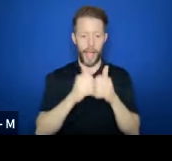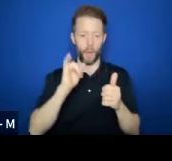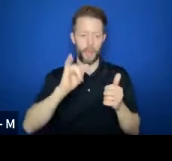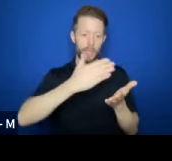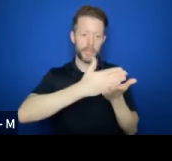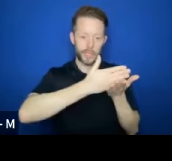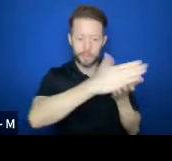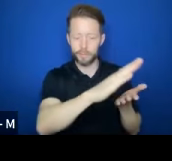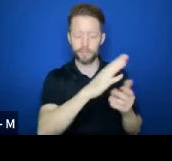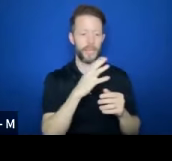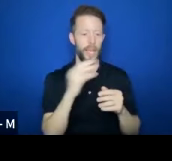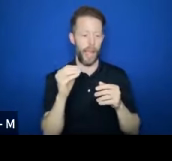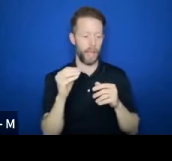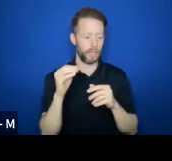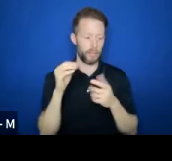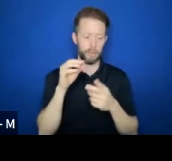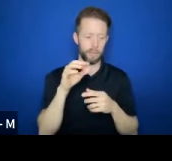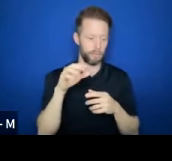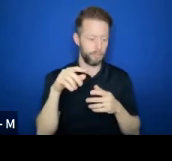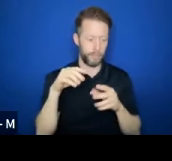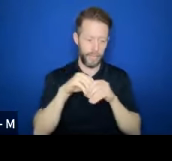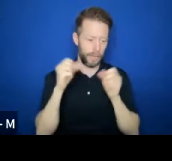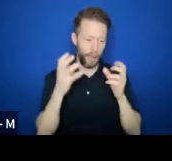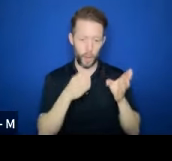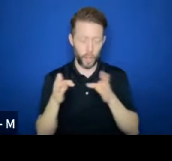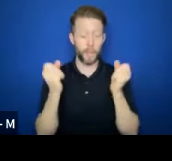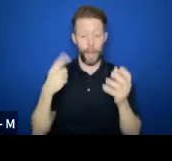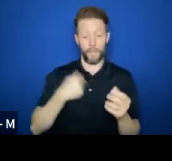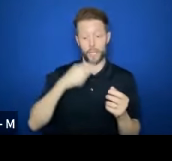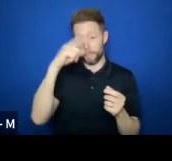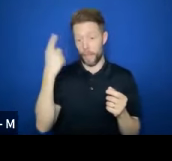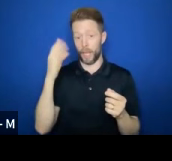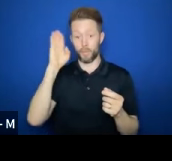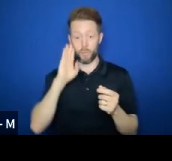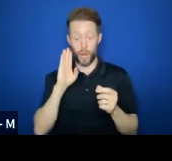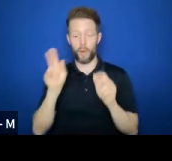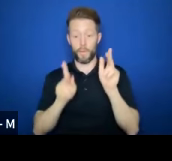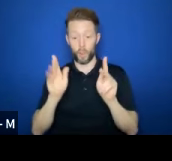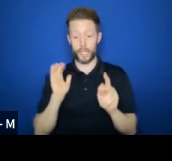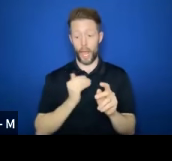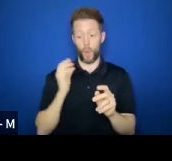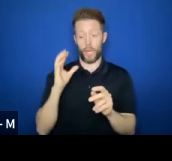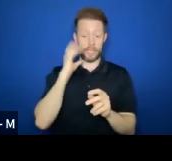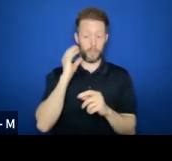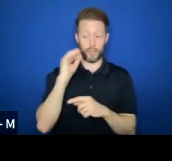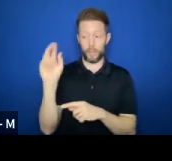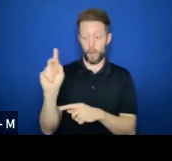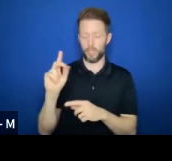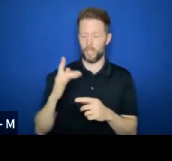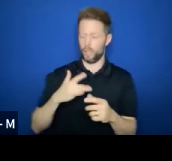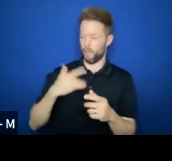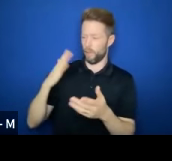and elite in many ways. And so I think many of us Black and brown folks have an experience of democracy that feels very